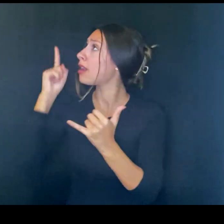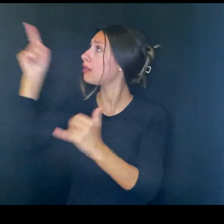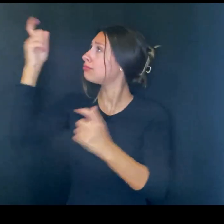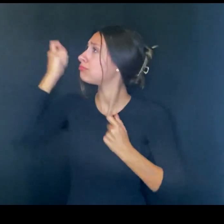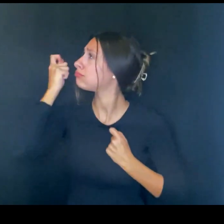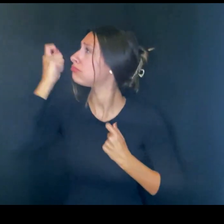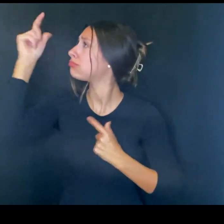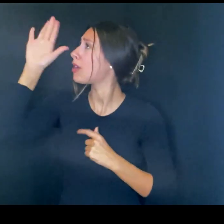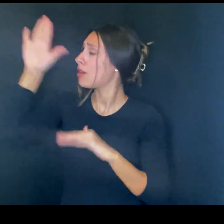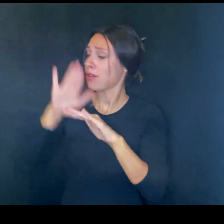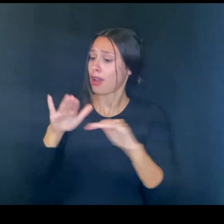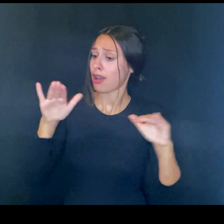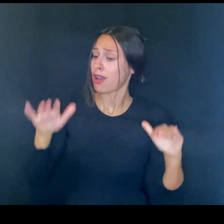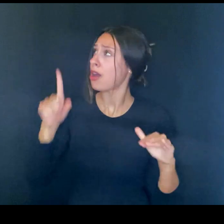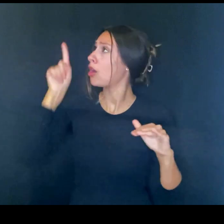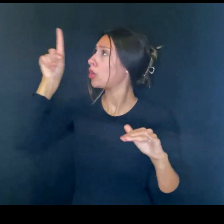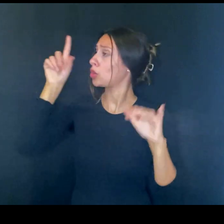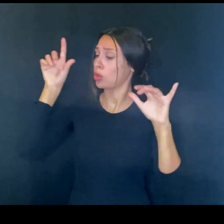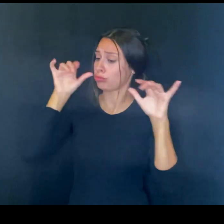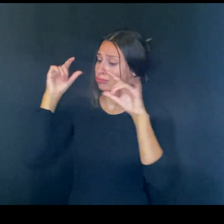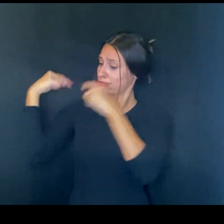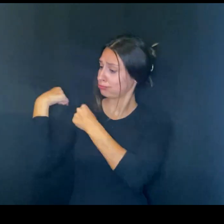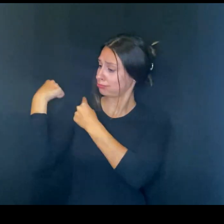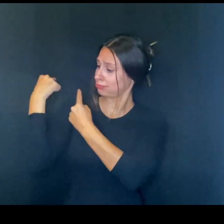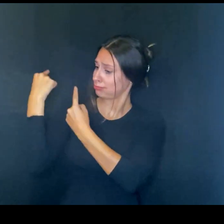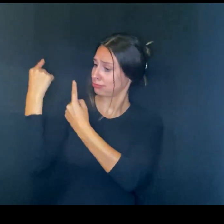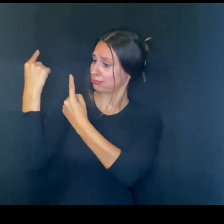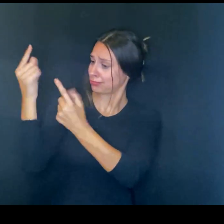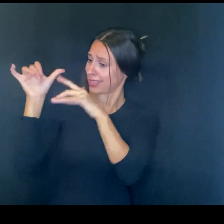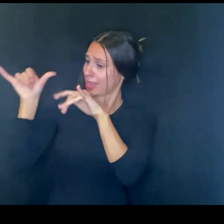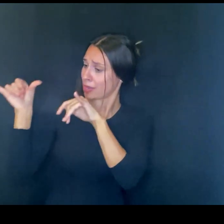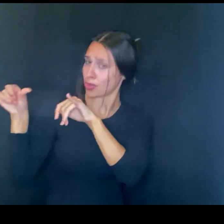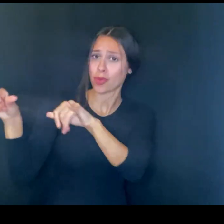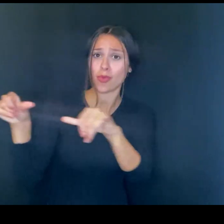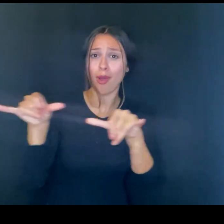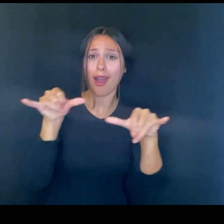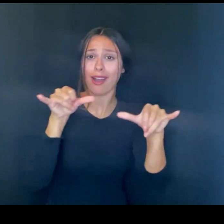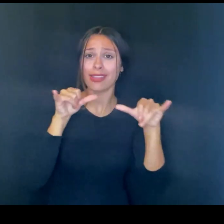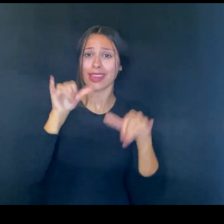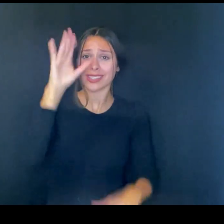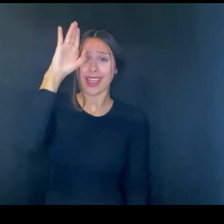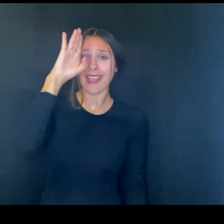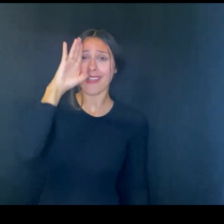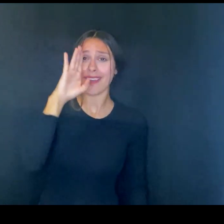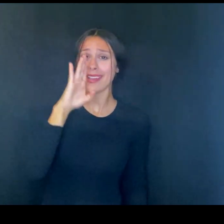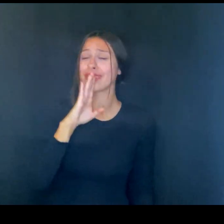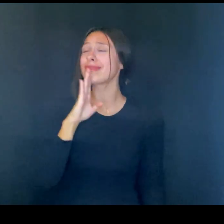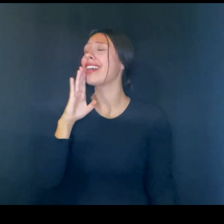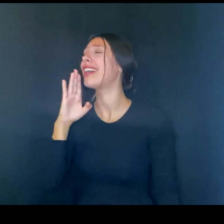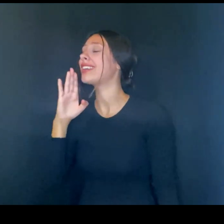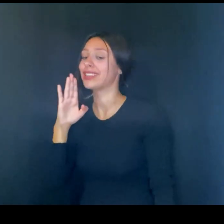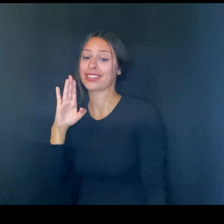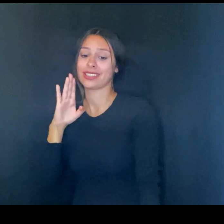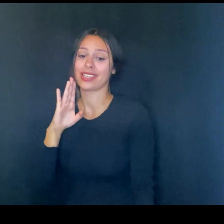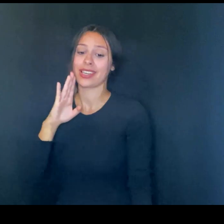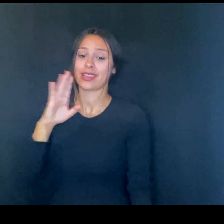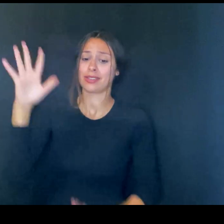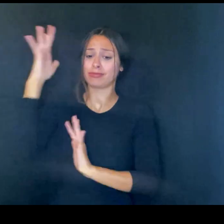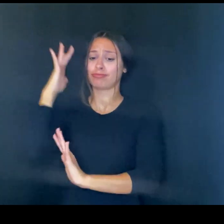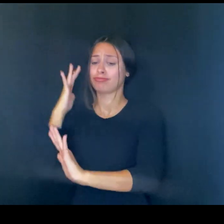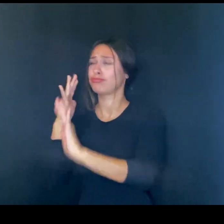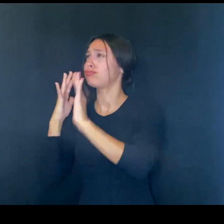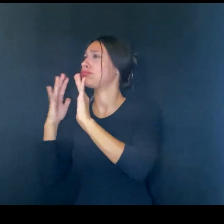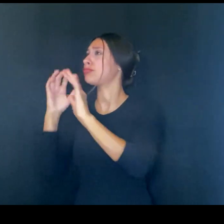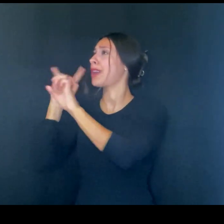children. You are the same God, you are the same God.